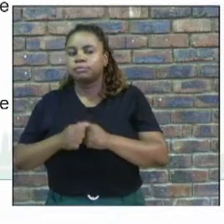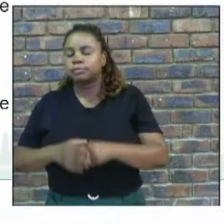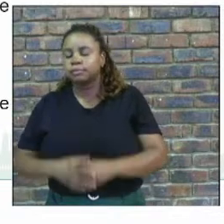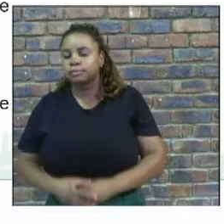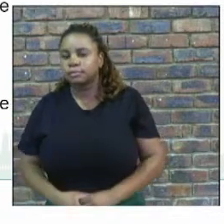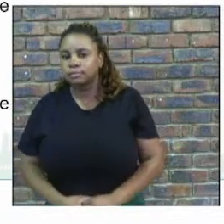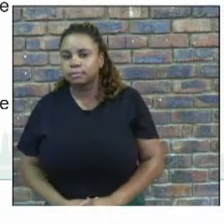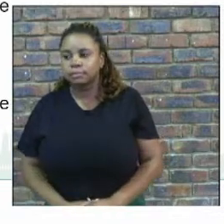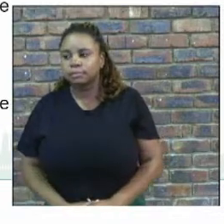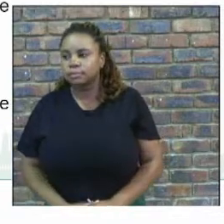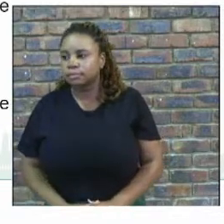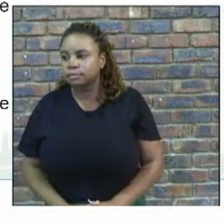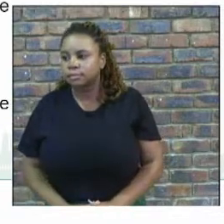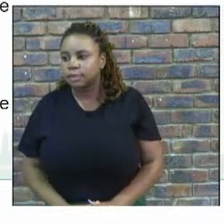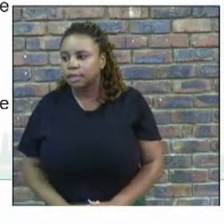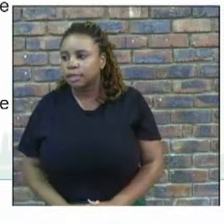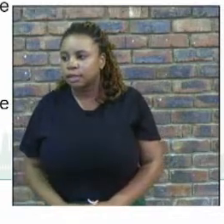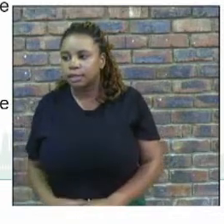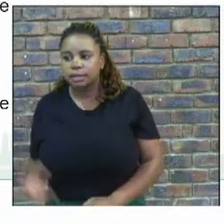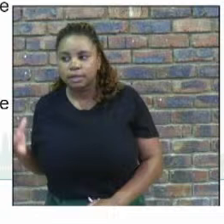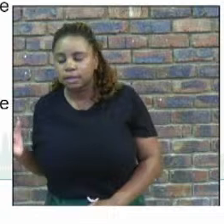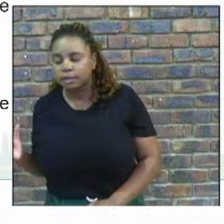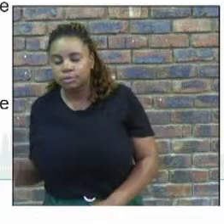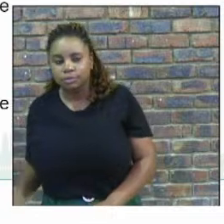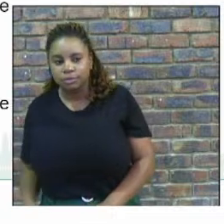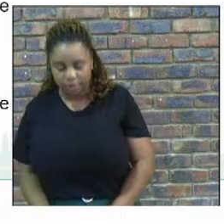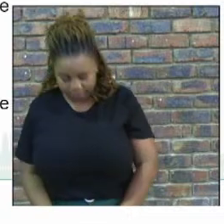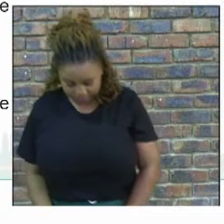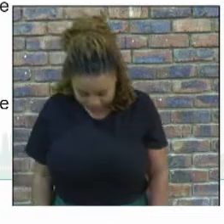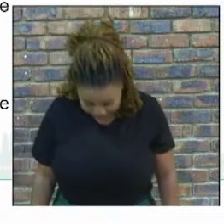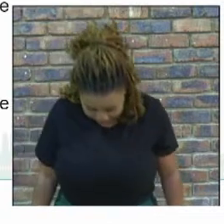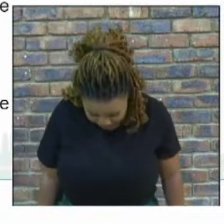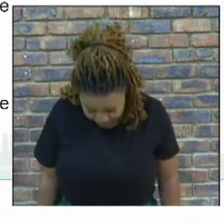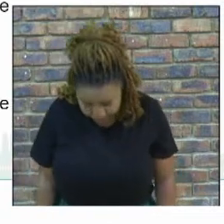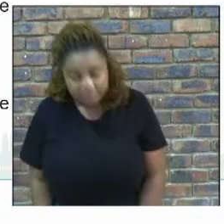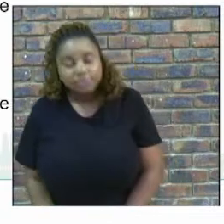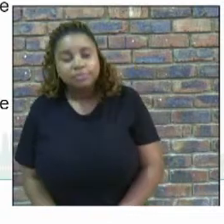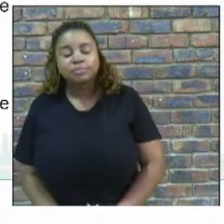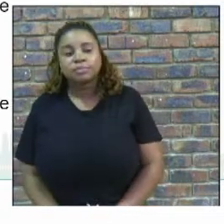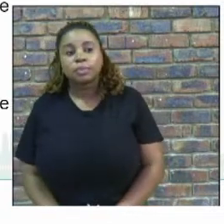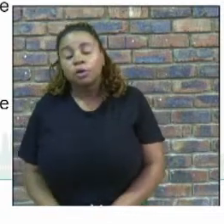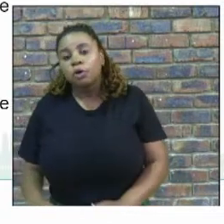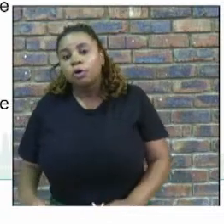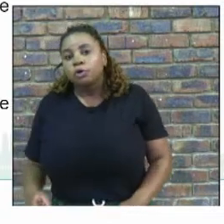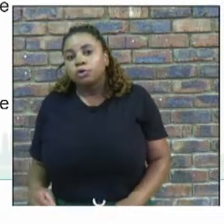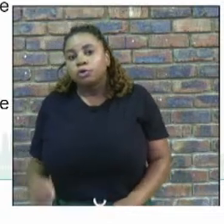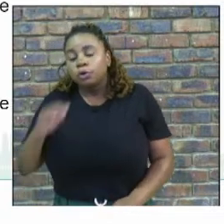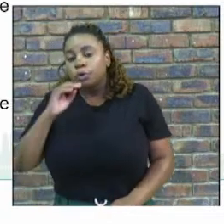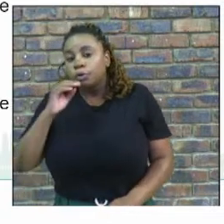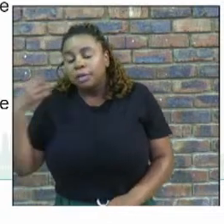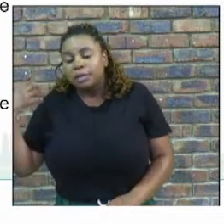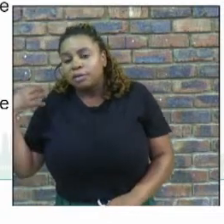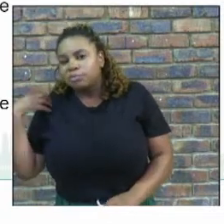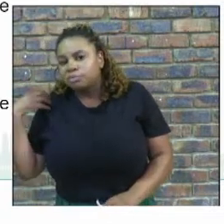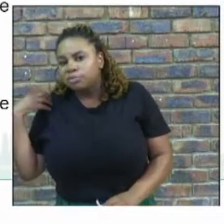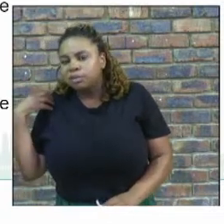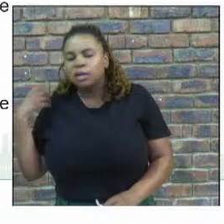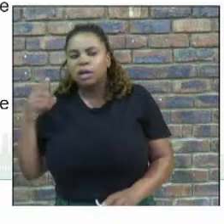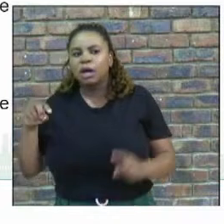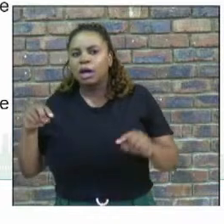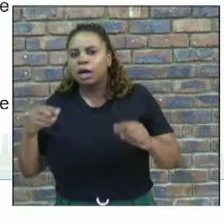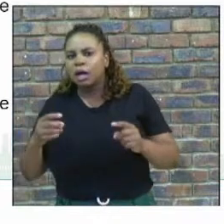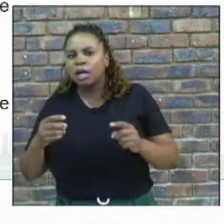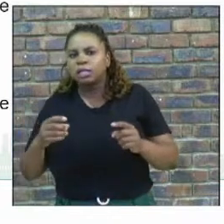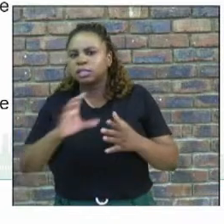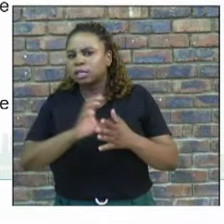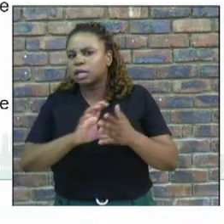of the Constitution. So the minister will not just expropriate for the purpose of